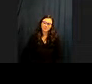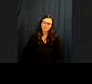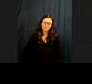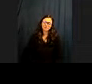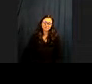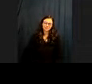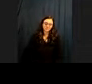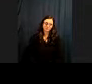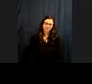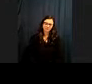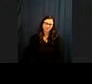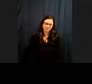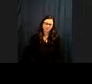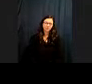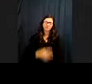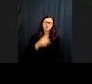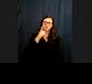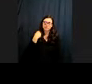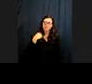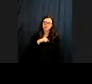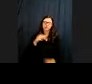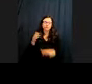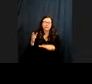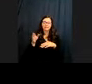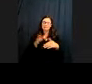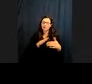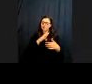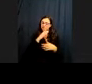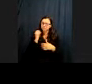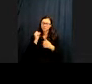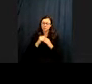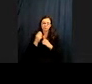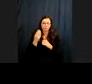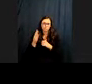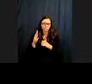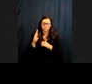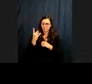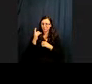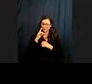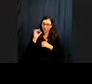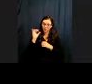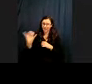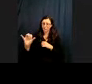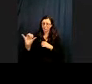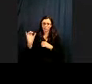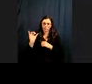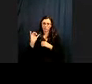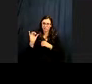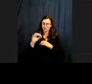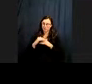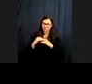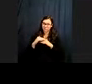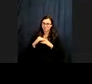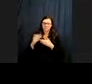Because we're tired to death of blue, how it is forever, as if benignly, suggestive of